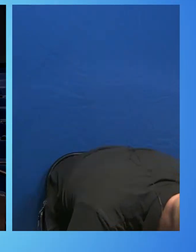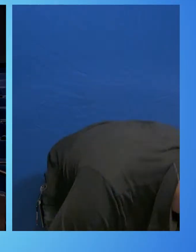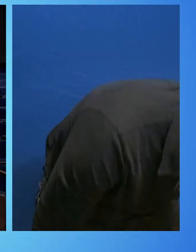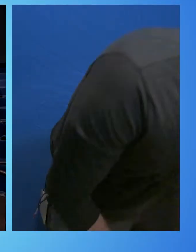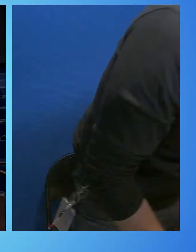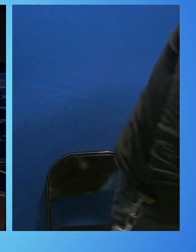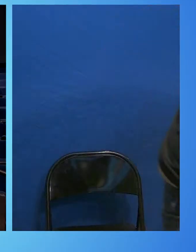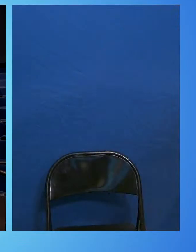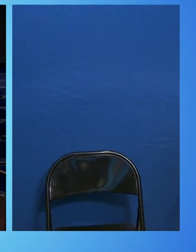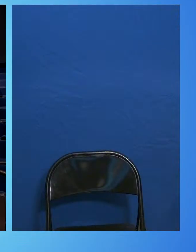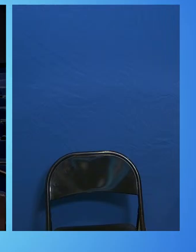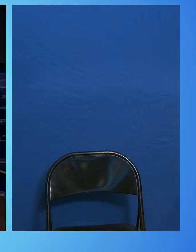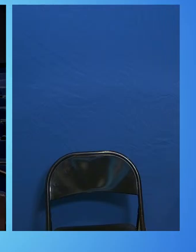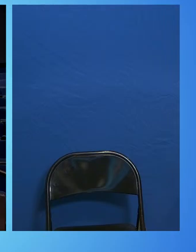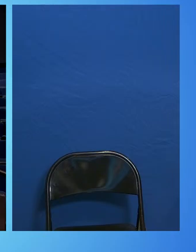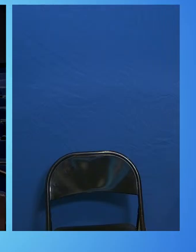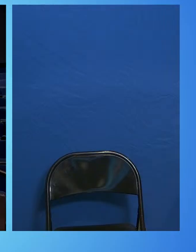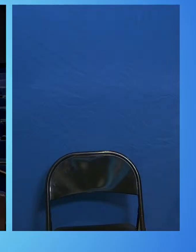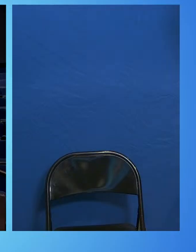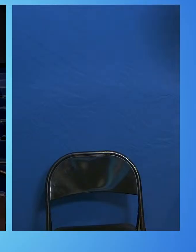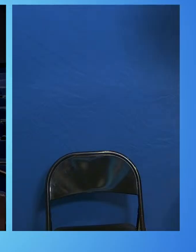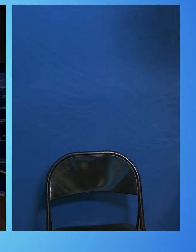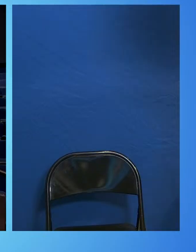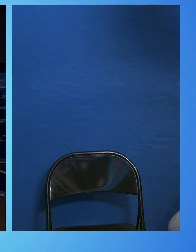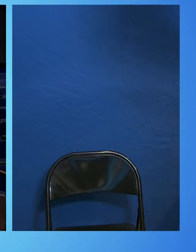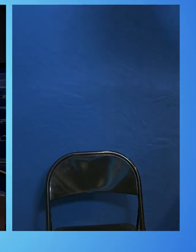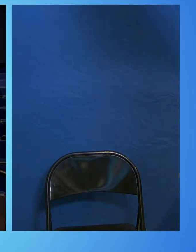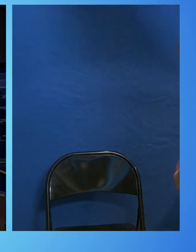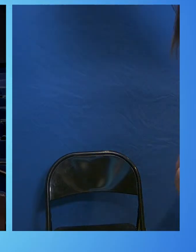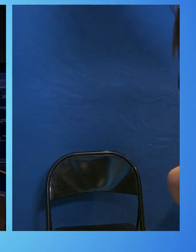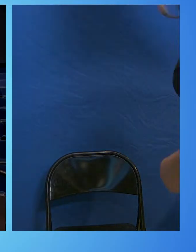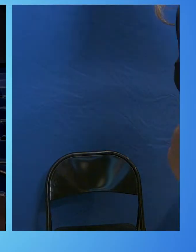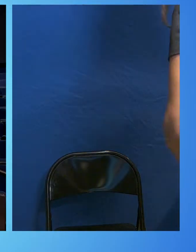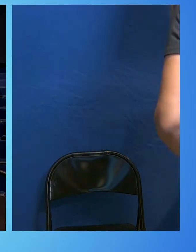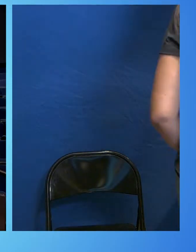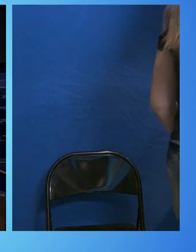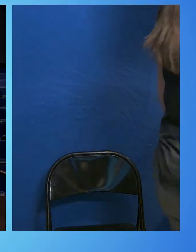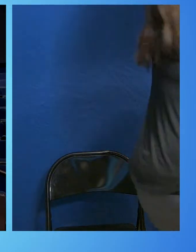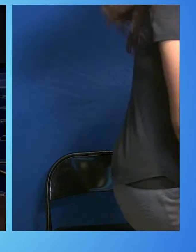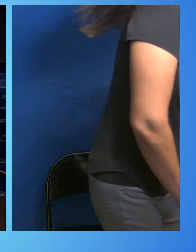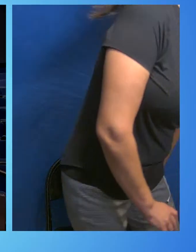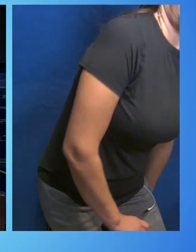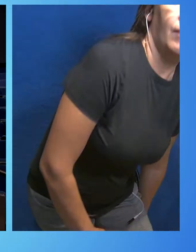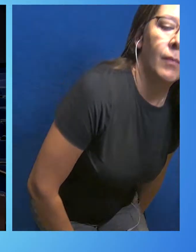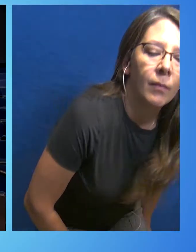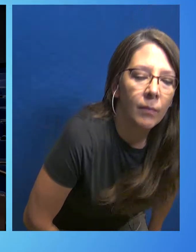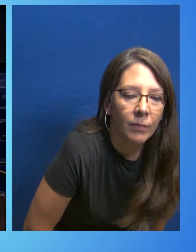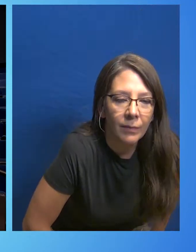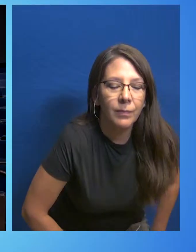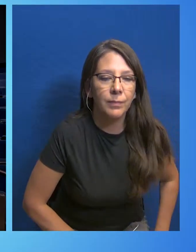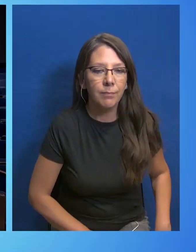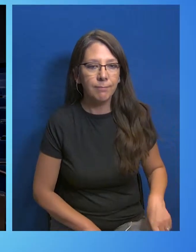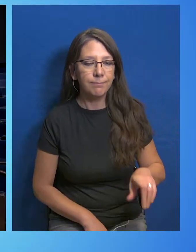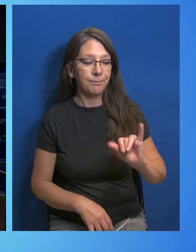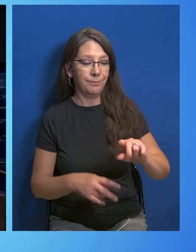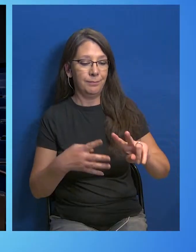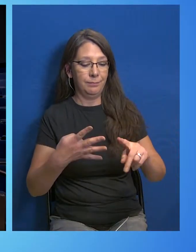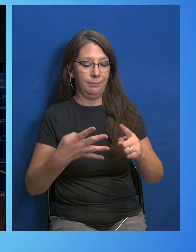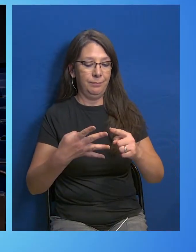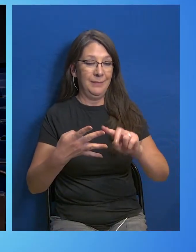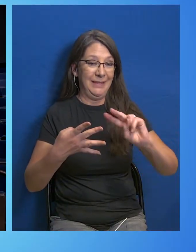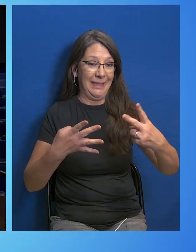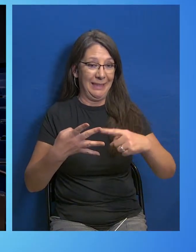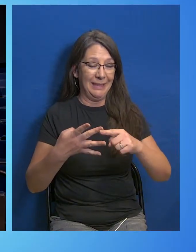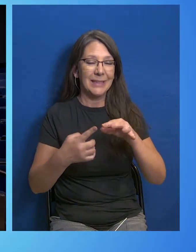The second bill that I drafted is the